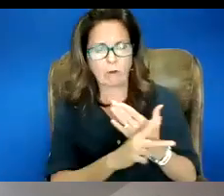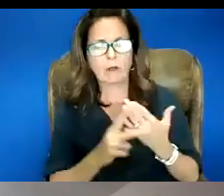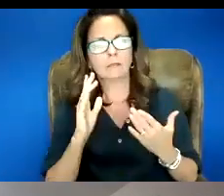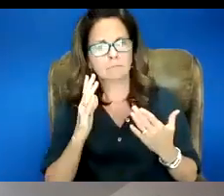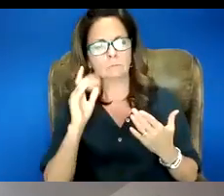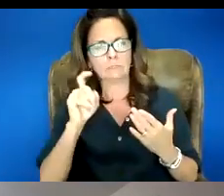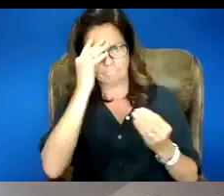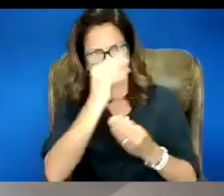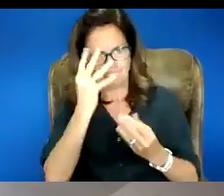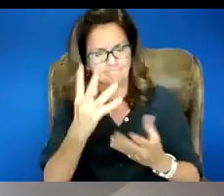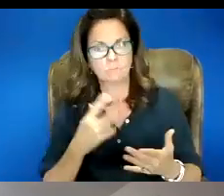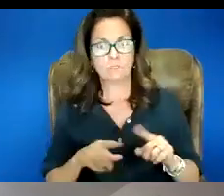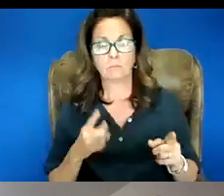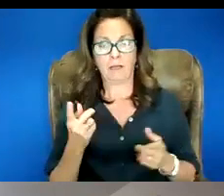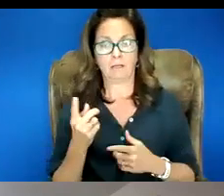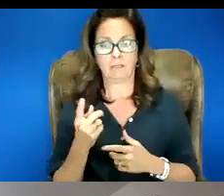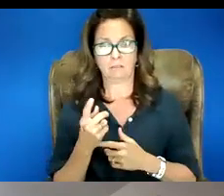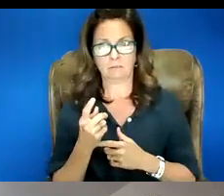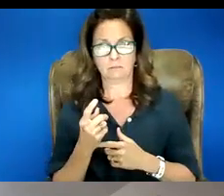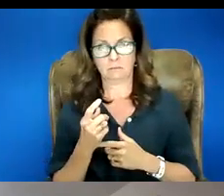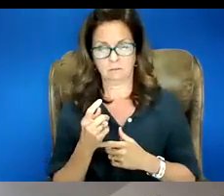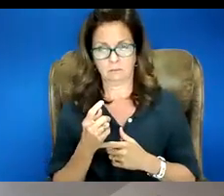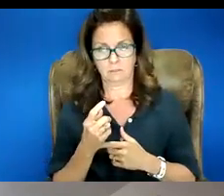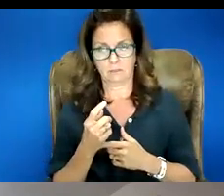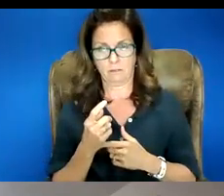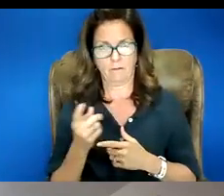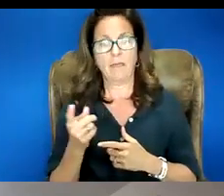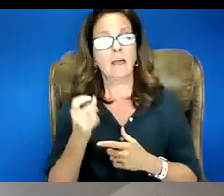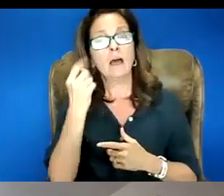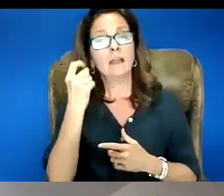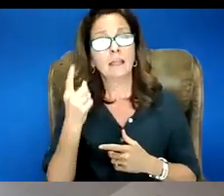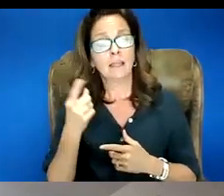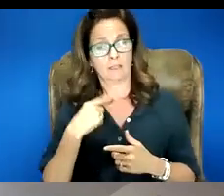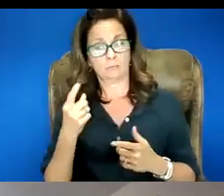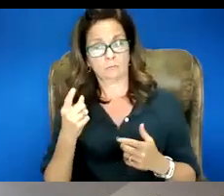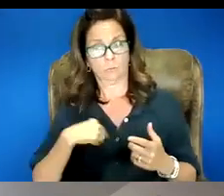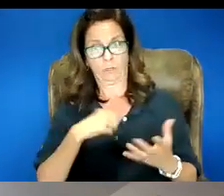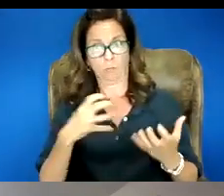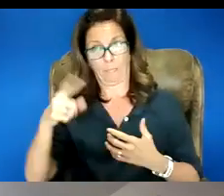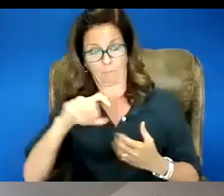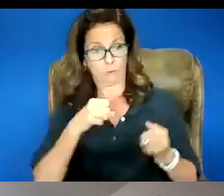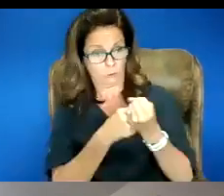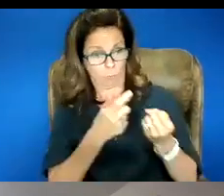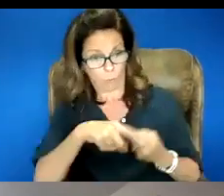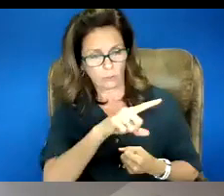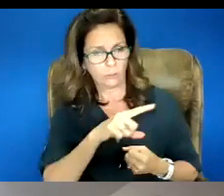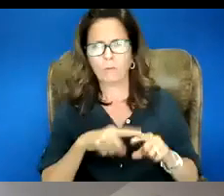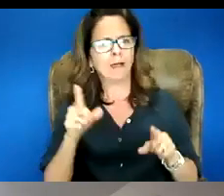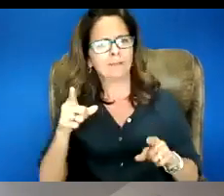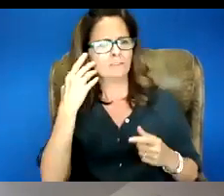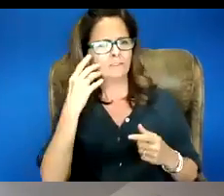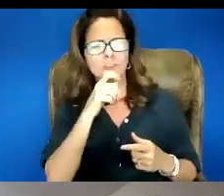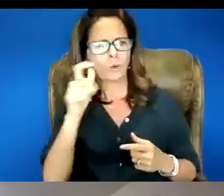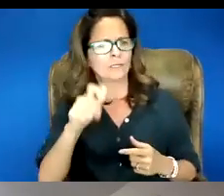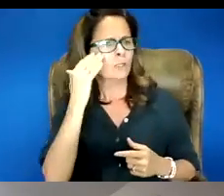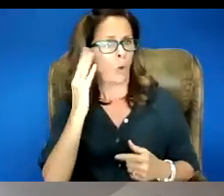participating. They don't need and they shouldn't know why you're participating, just that you are participating. They don't need to ask you questions about